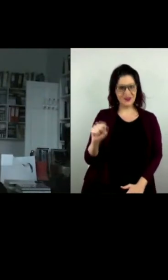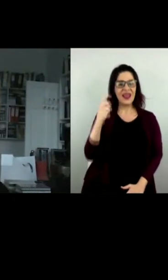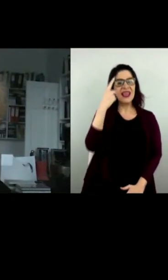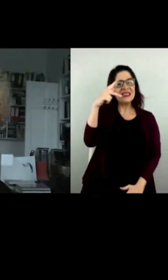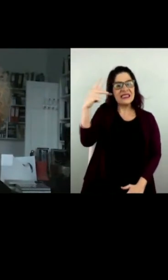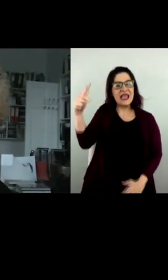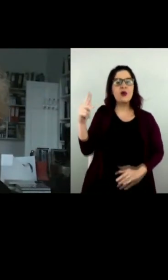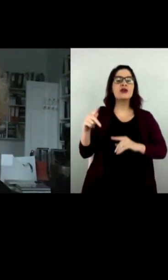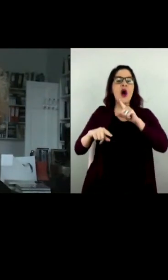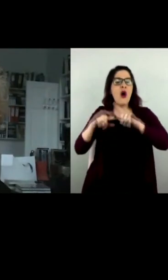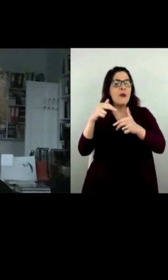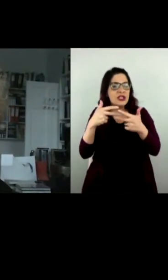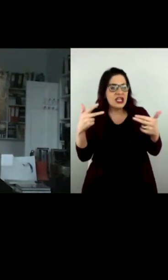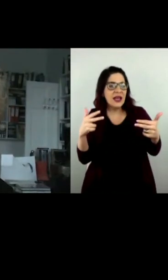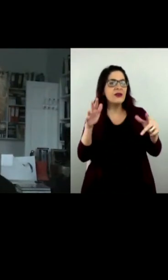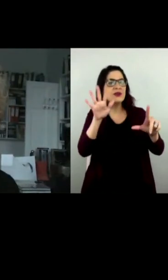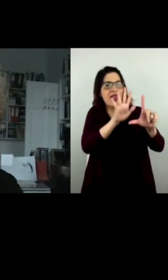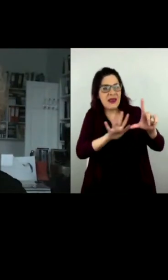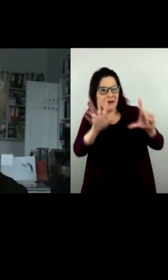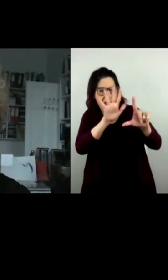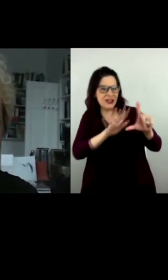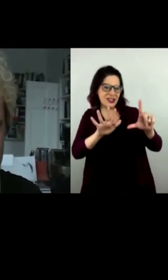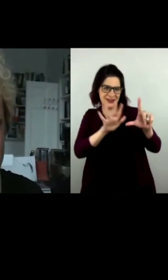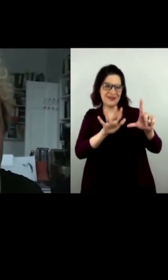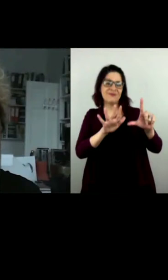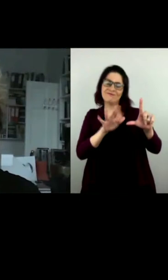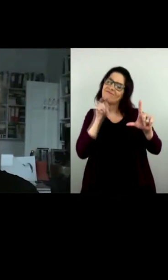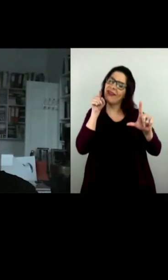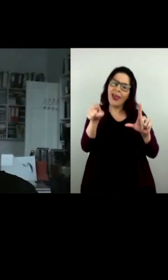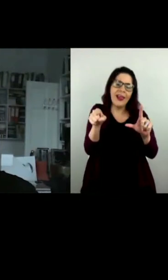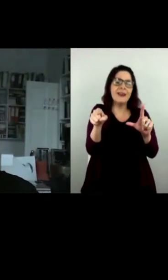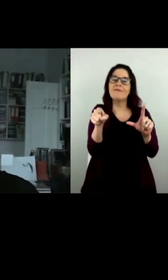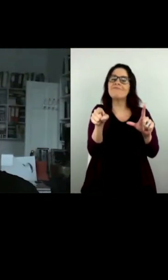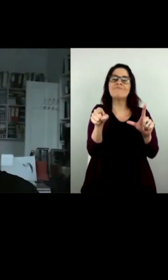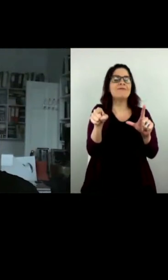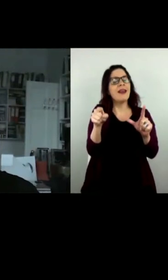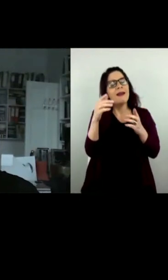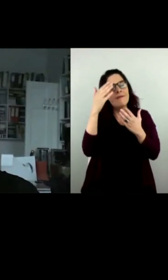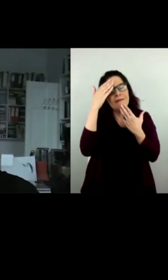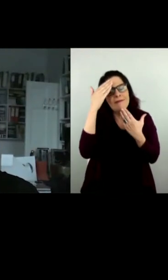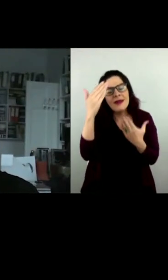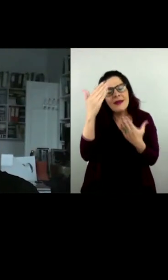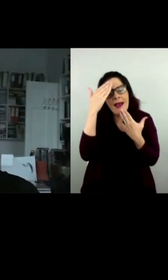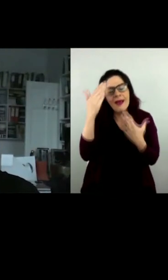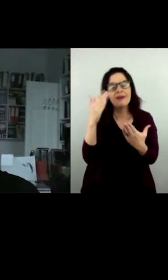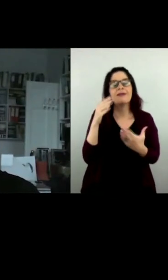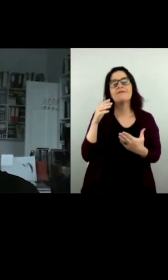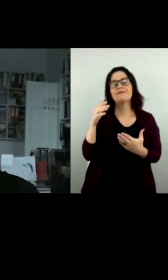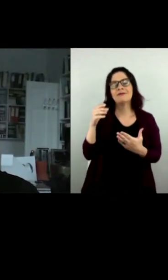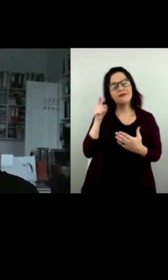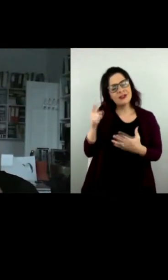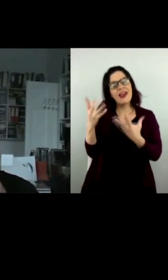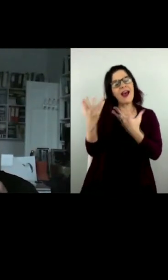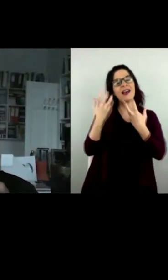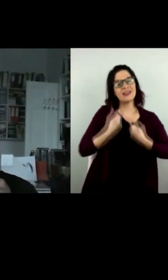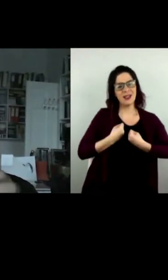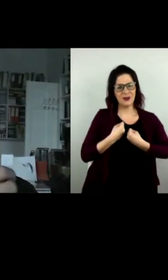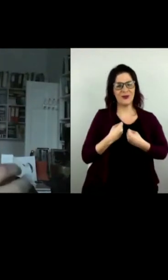scenes. Mark, many thanks for accepting this invitation. Obrigado. Thank you so